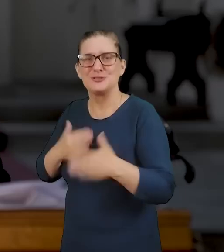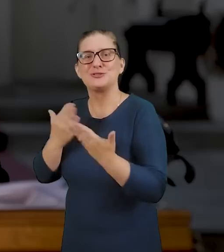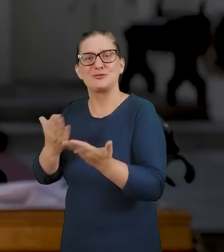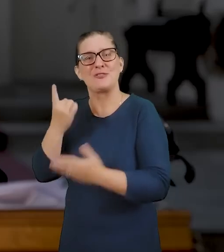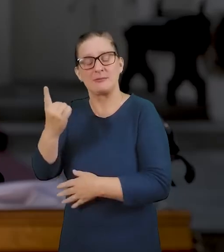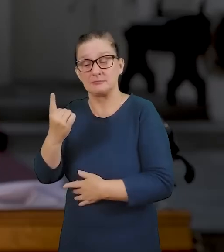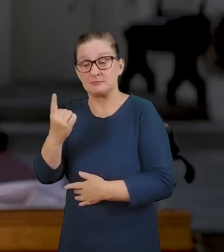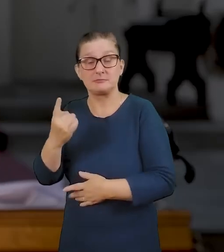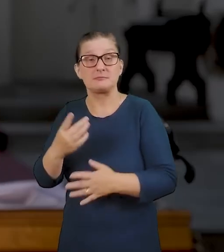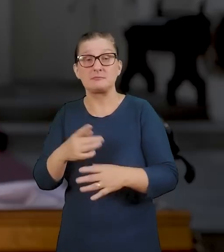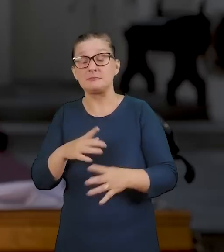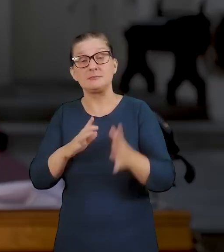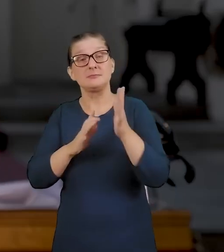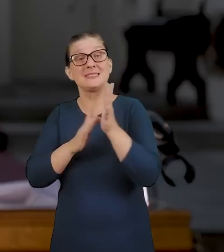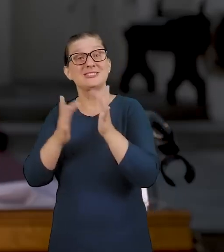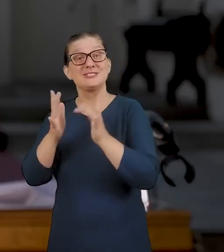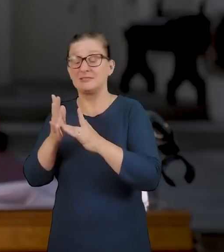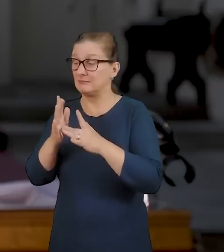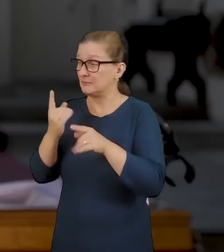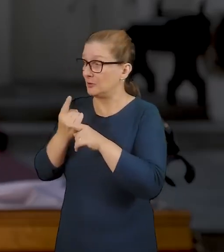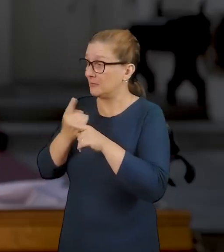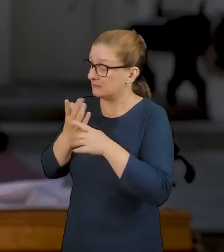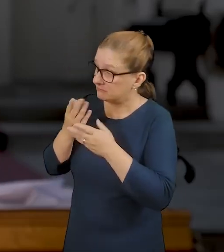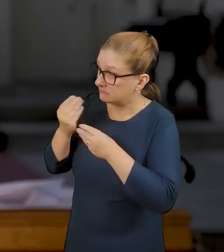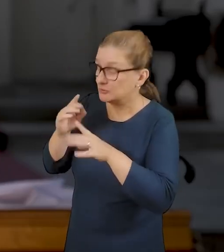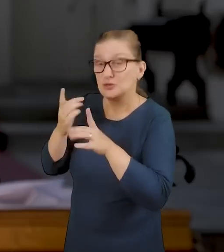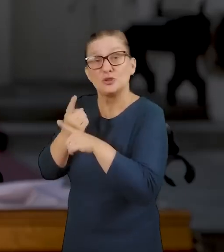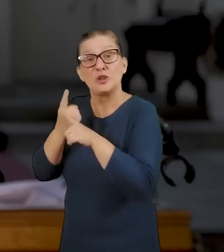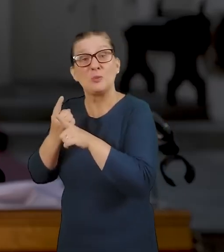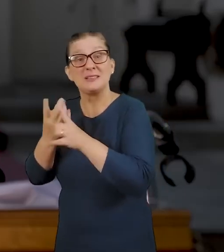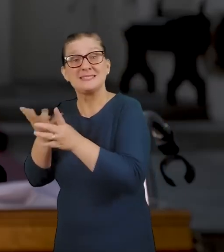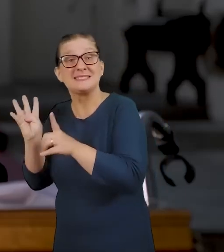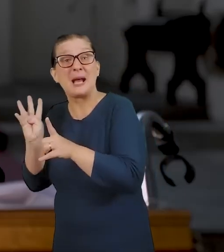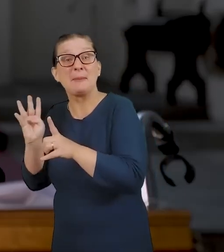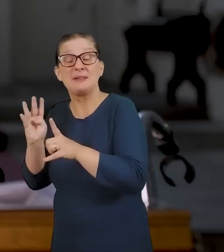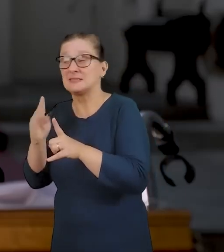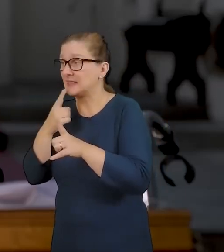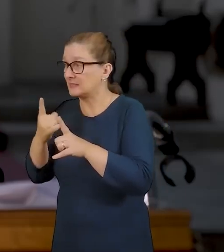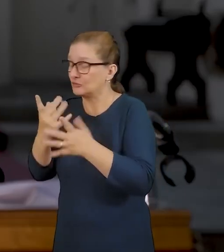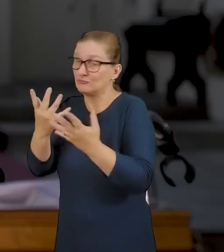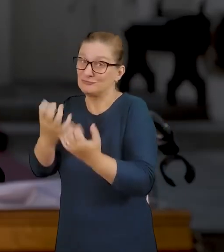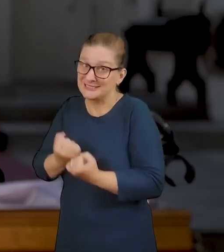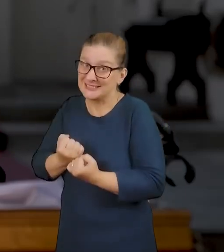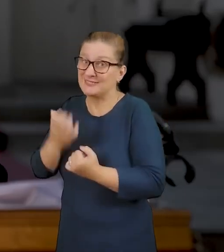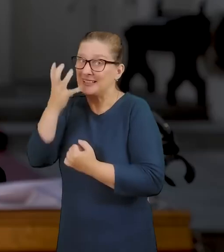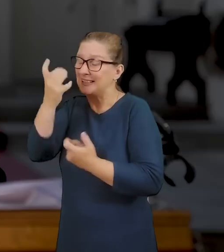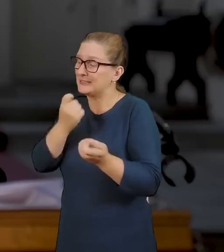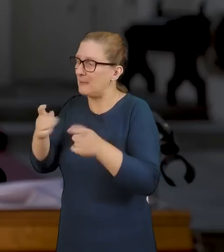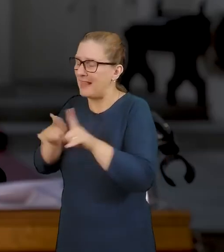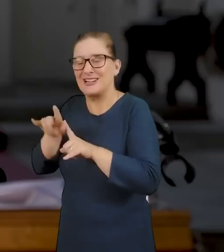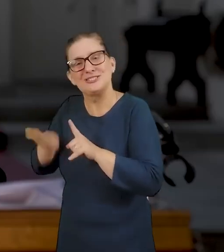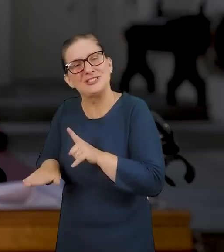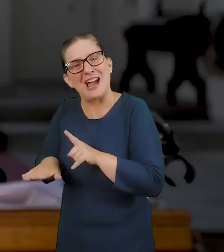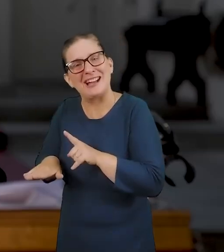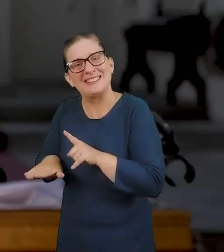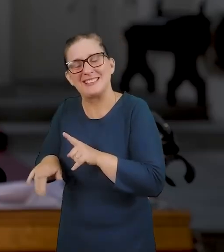for. Interestingly, prior to this interruption, Jesus was telling his disciples the way to receive the kingdom is to